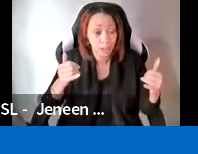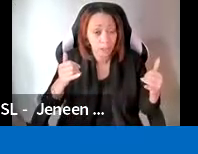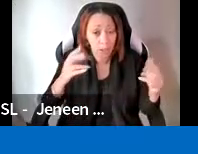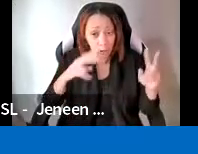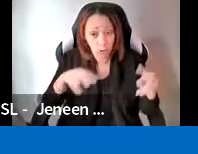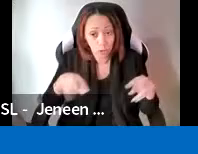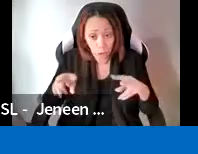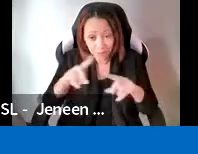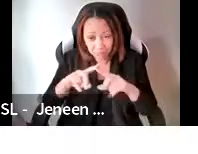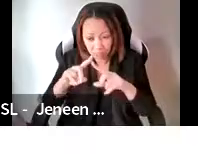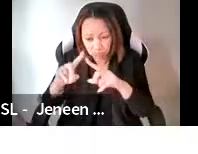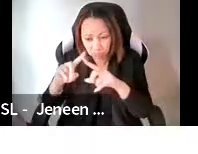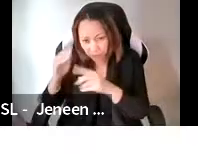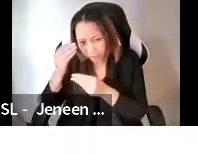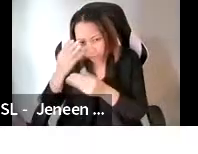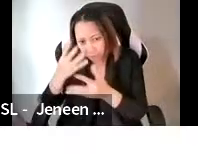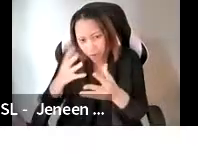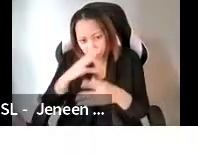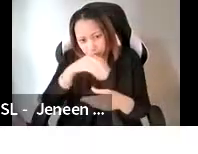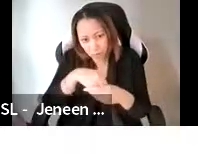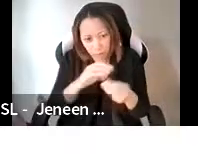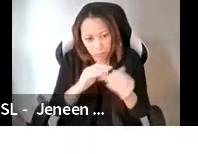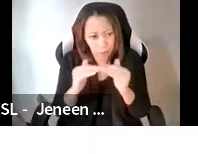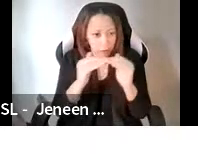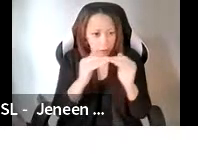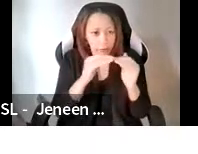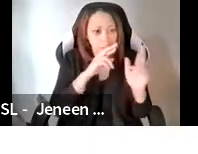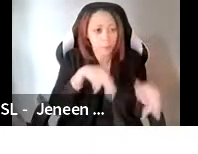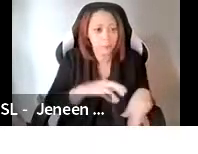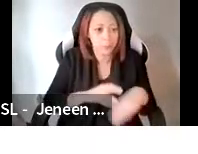in the racial equity reports.